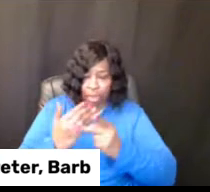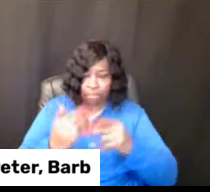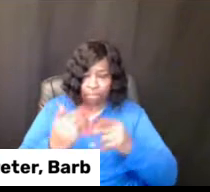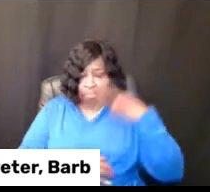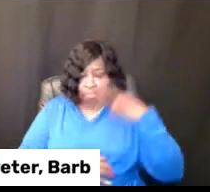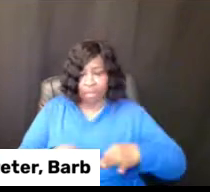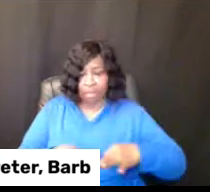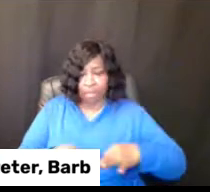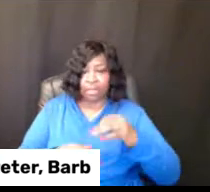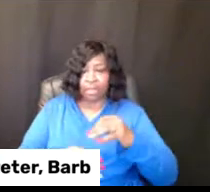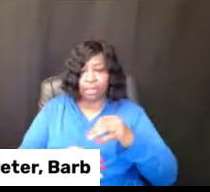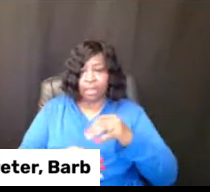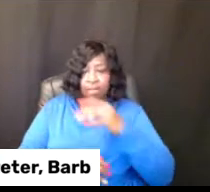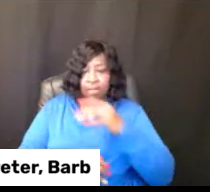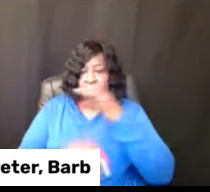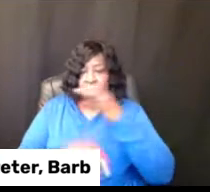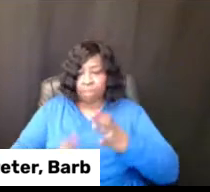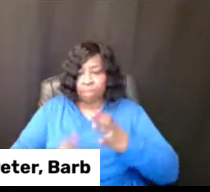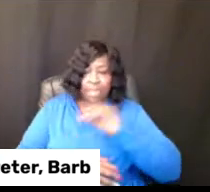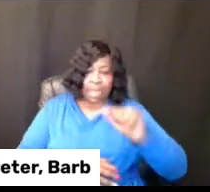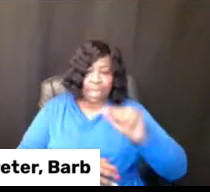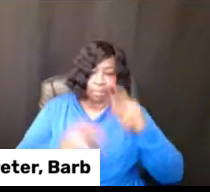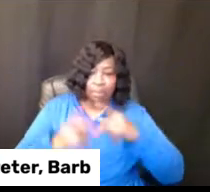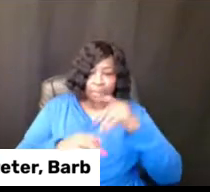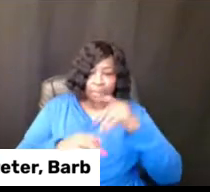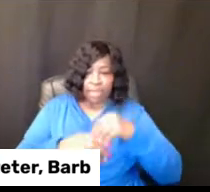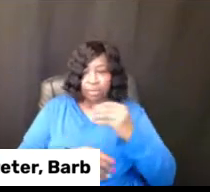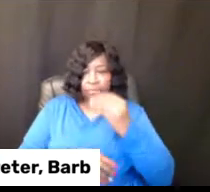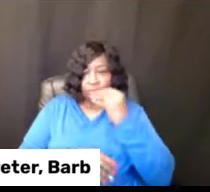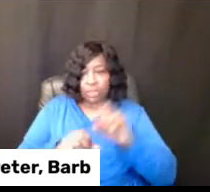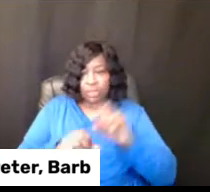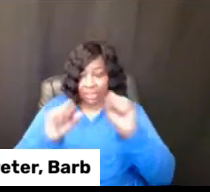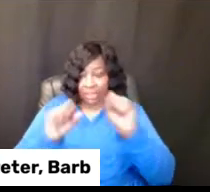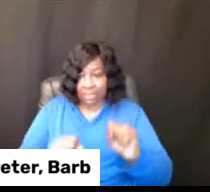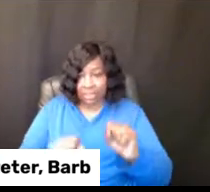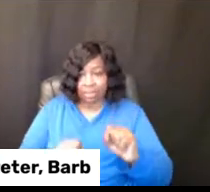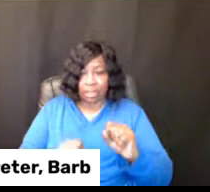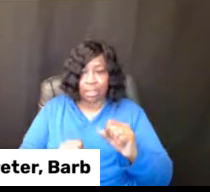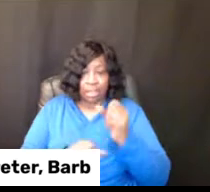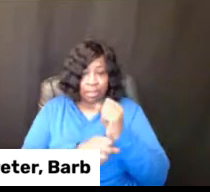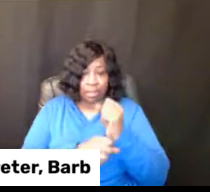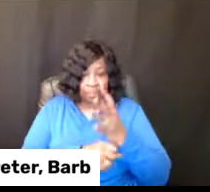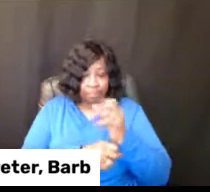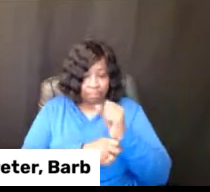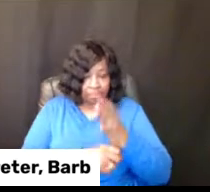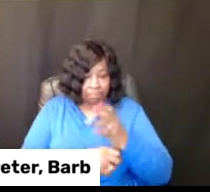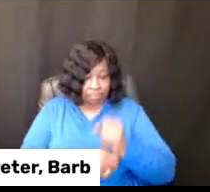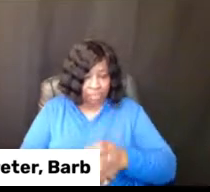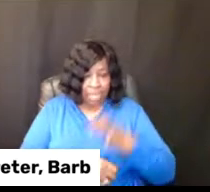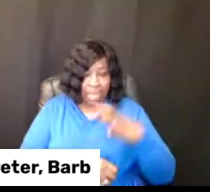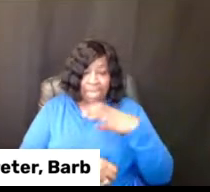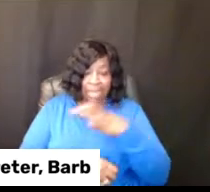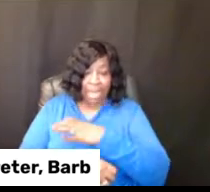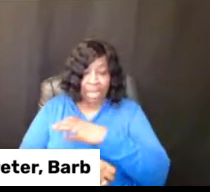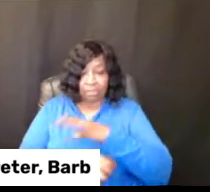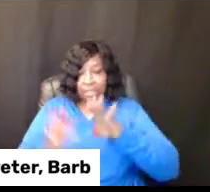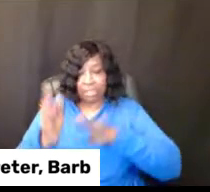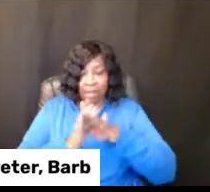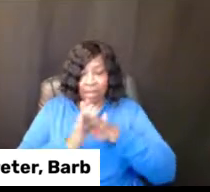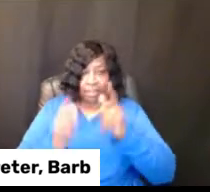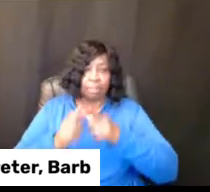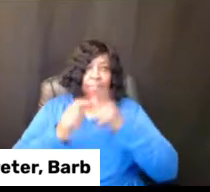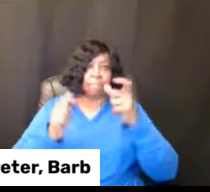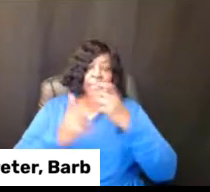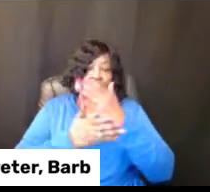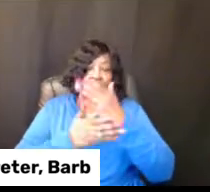in the food system. But really, what is it? About every 5 years, Congress develops this massive piece of legislation that we